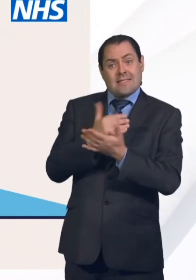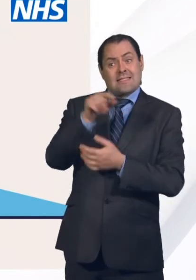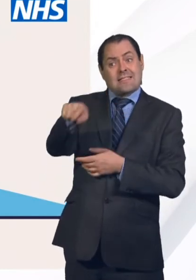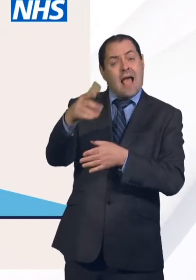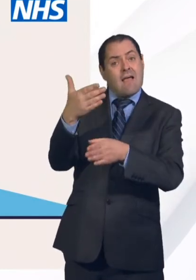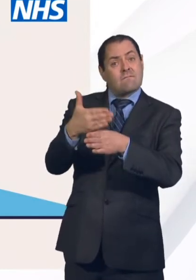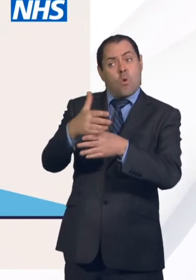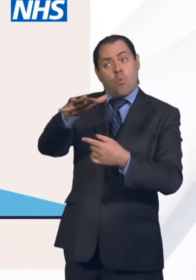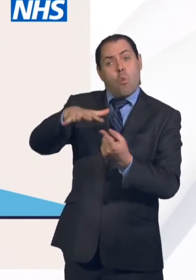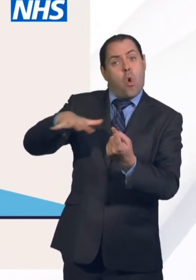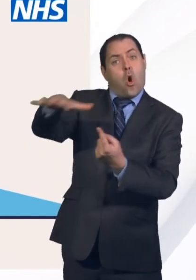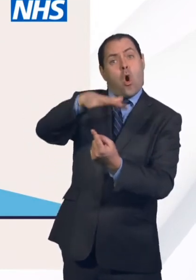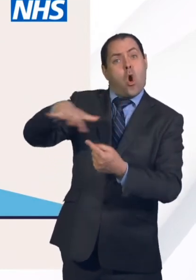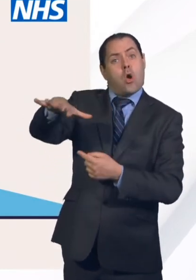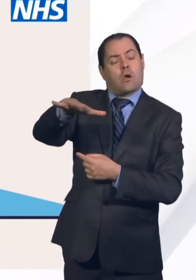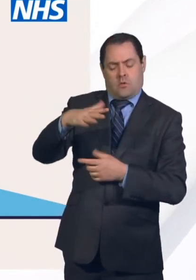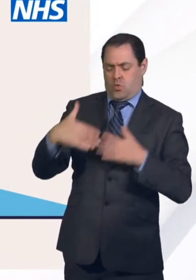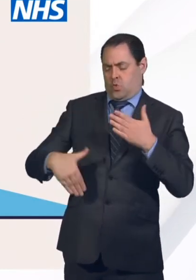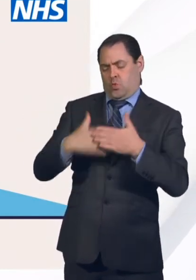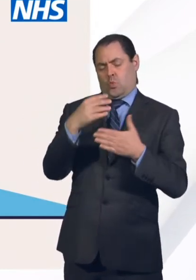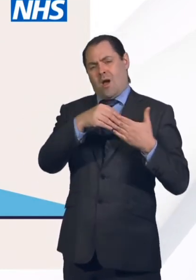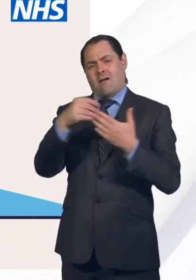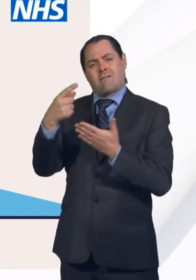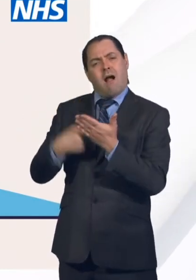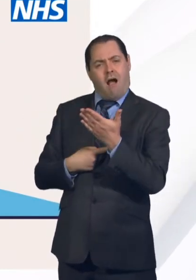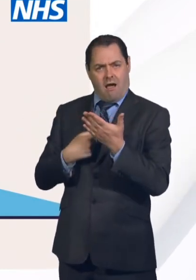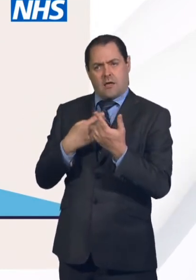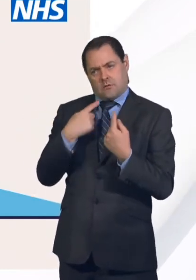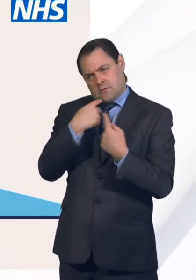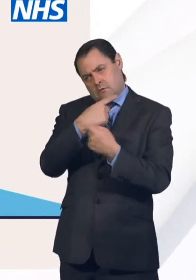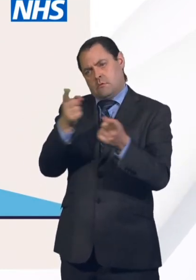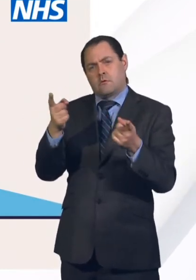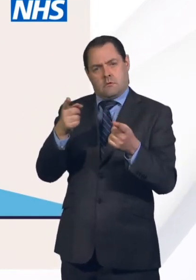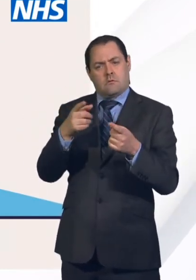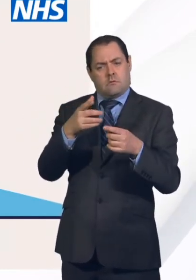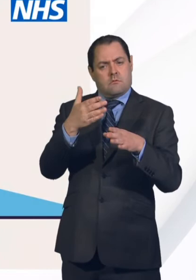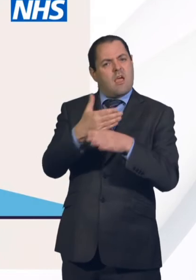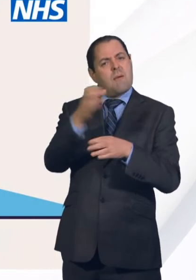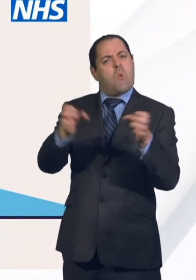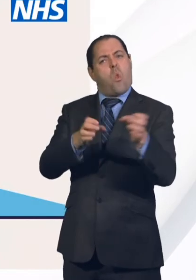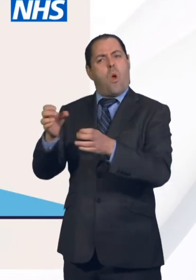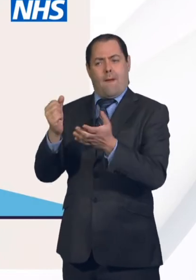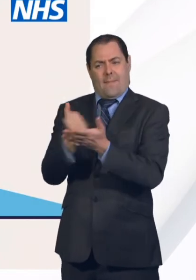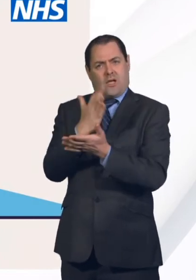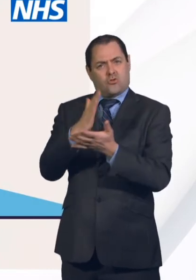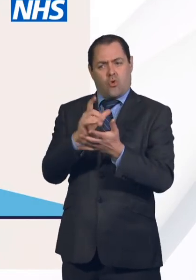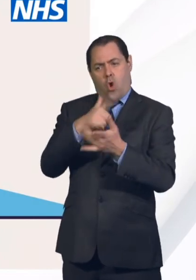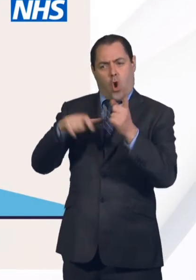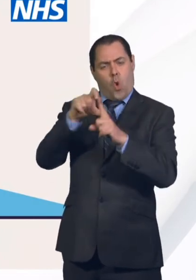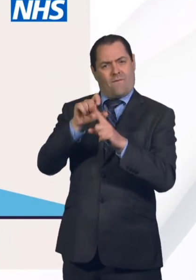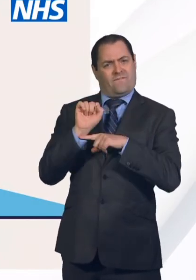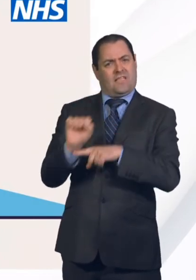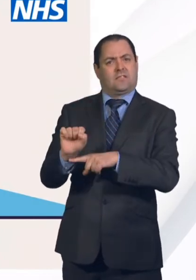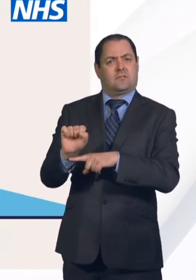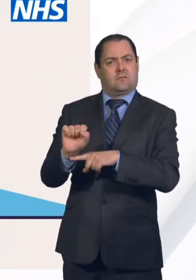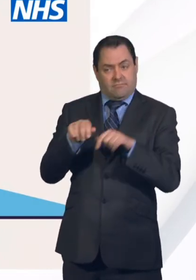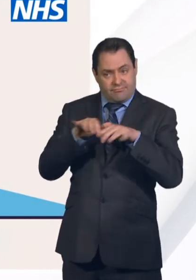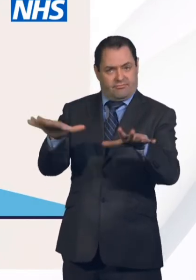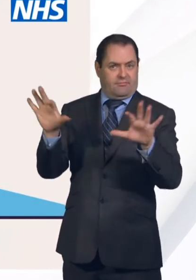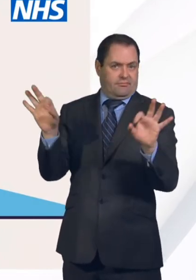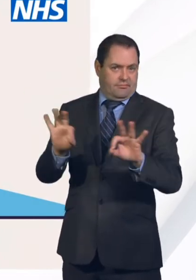been working to establish new guidance for employers to make workplaces COVID secure. And when you do go to